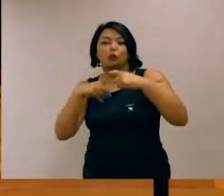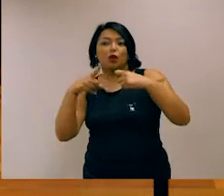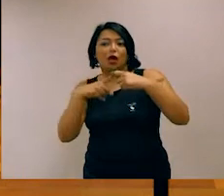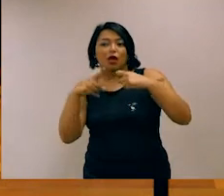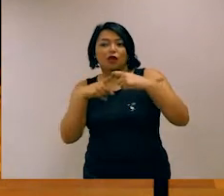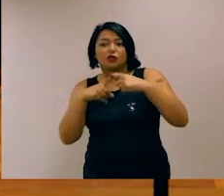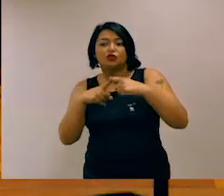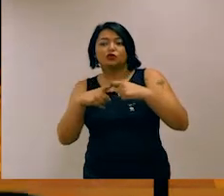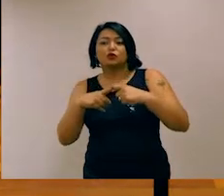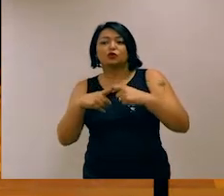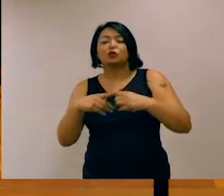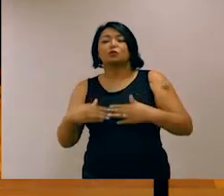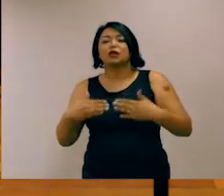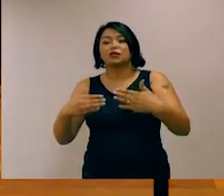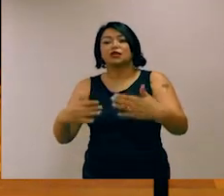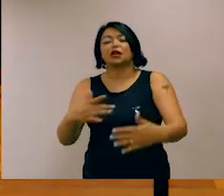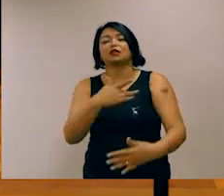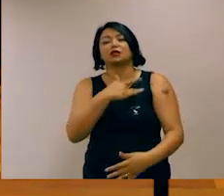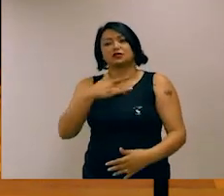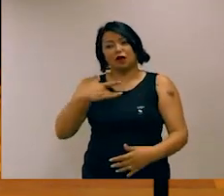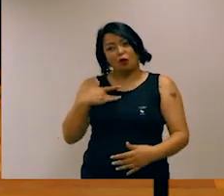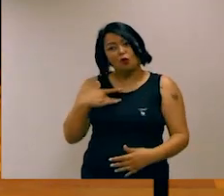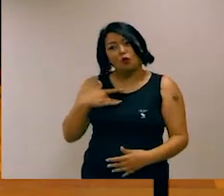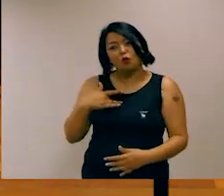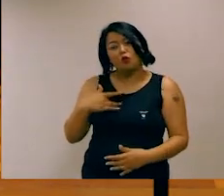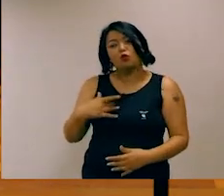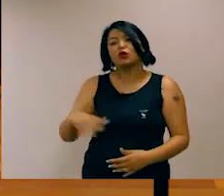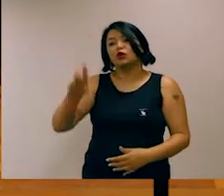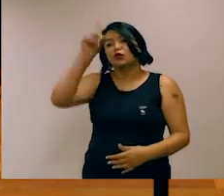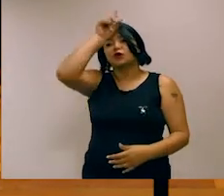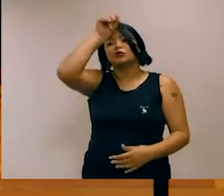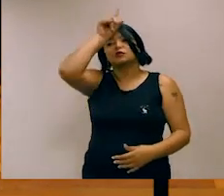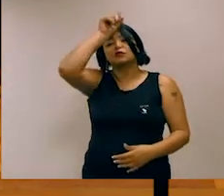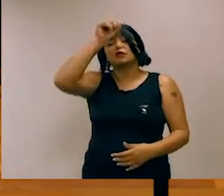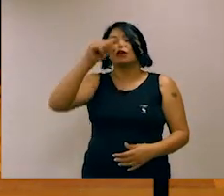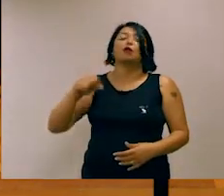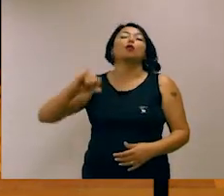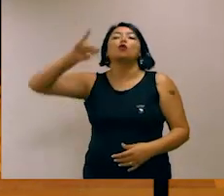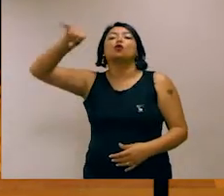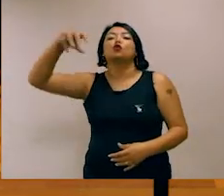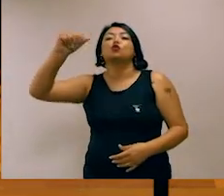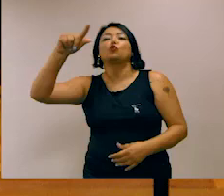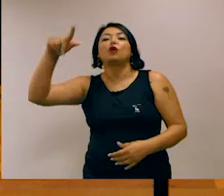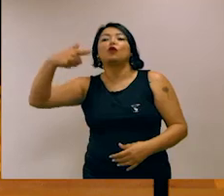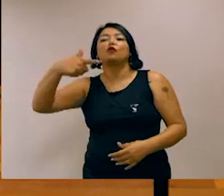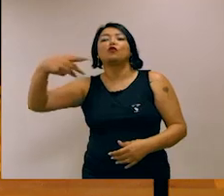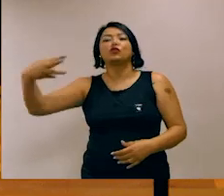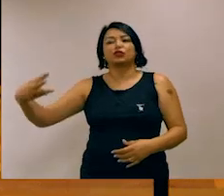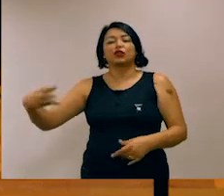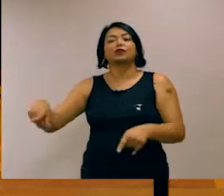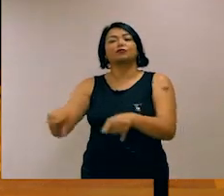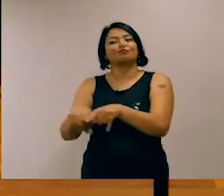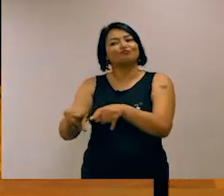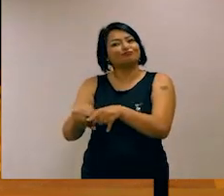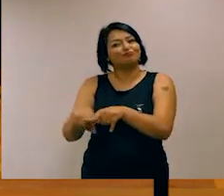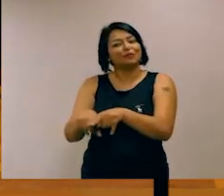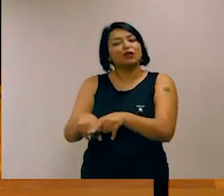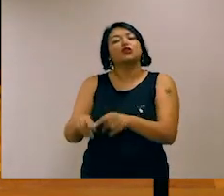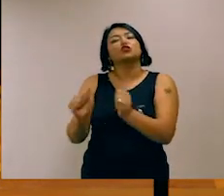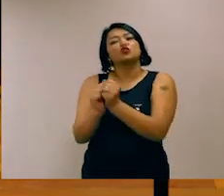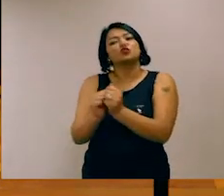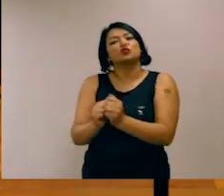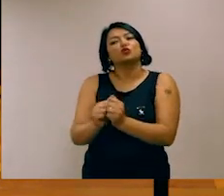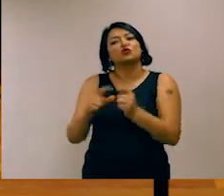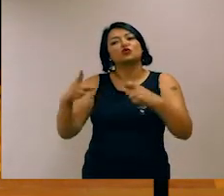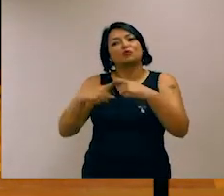then a team of doctors from the Ministry of Health and also from a hospital in